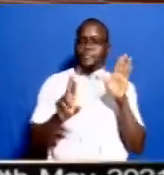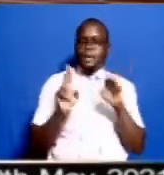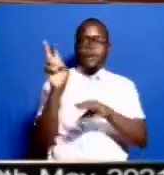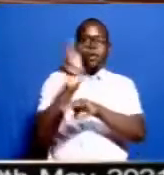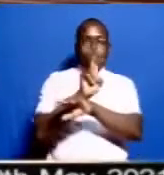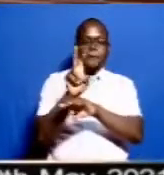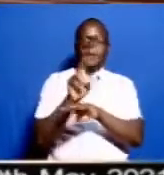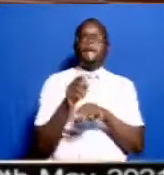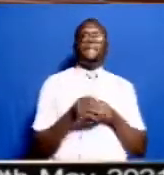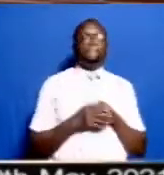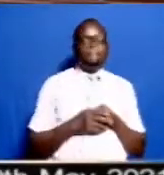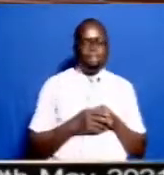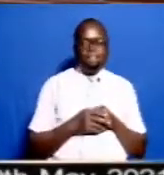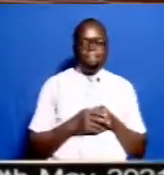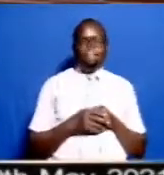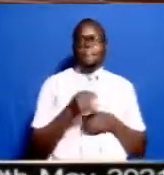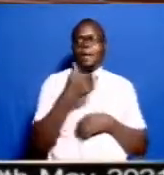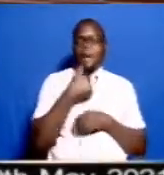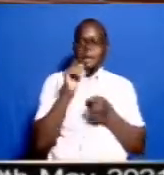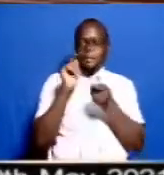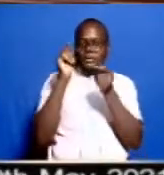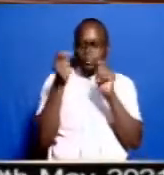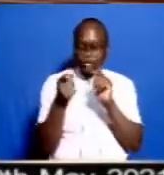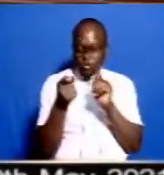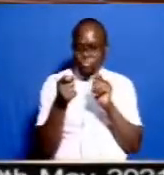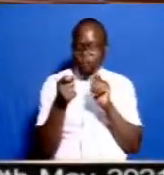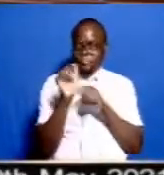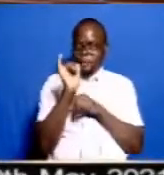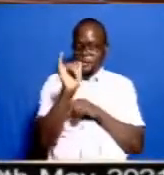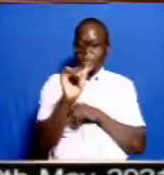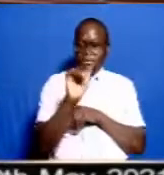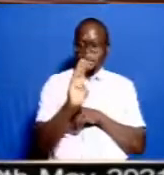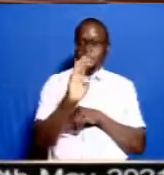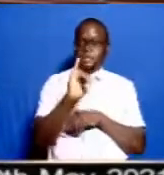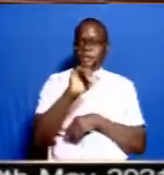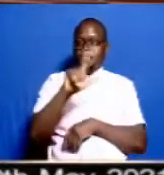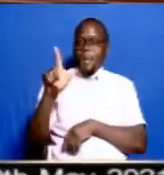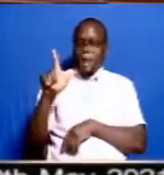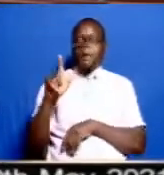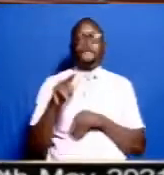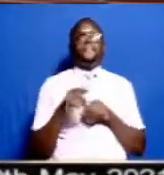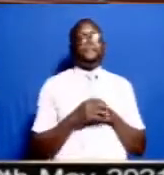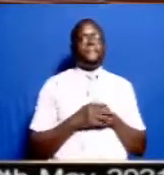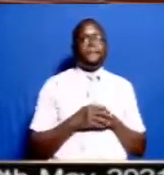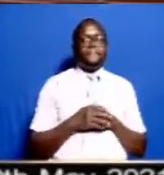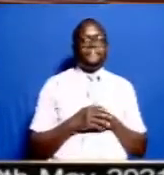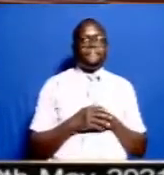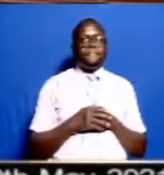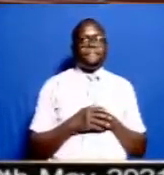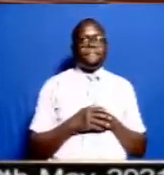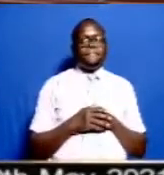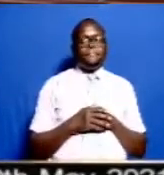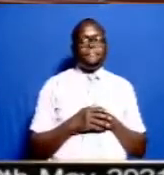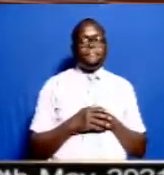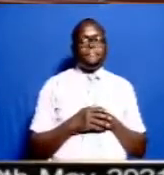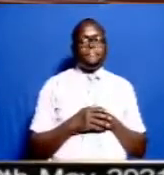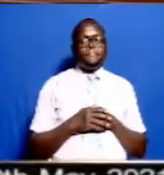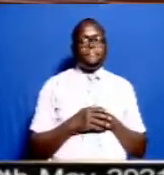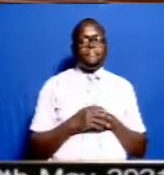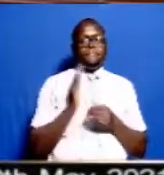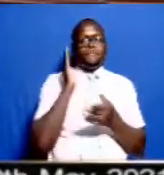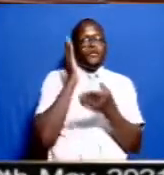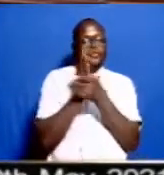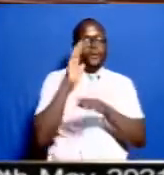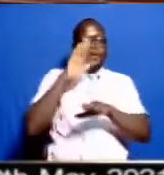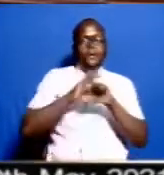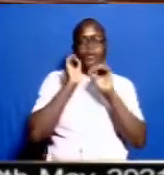roles. I have amendments to that bill. Madam Speaker, it would actually not be